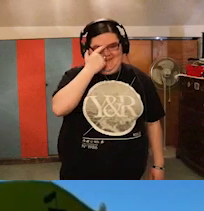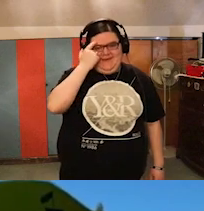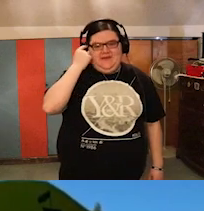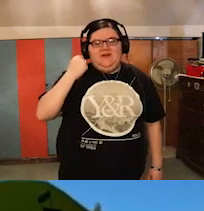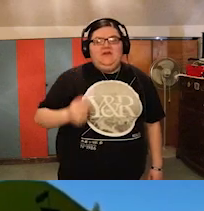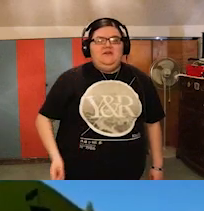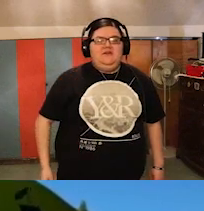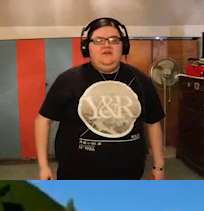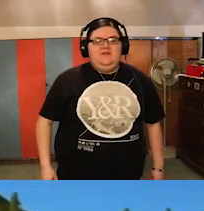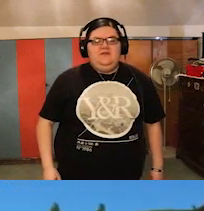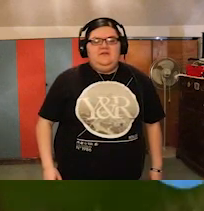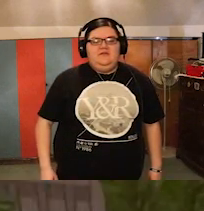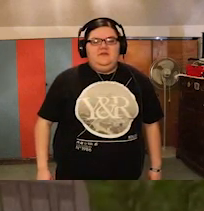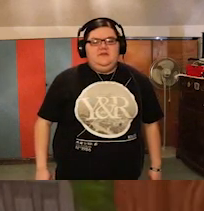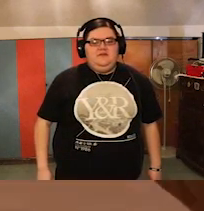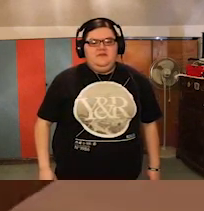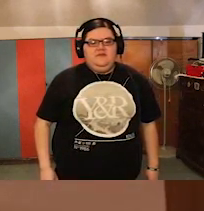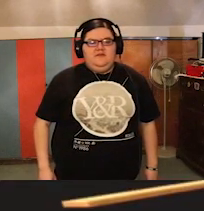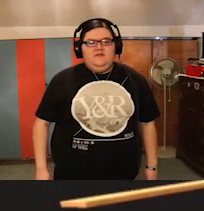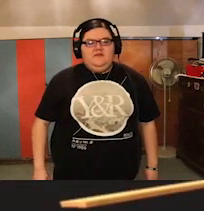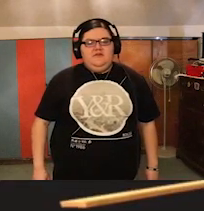from all holes, he says, right?